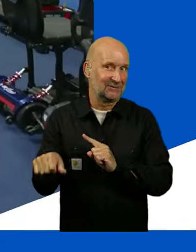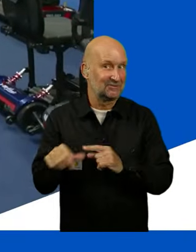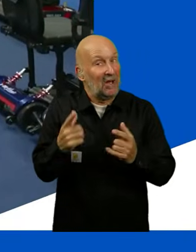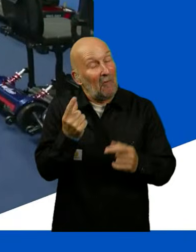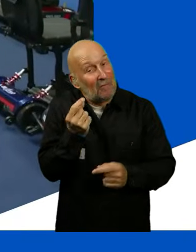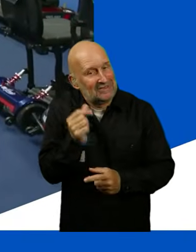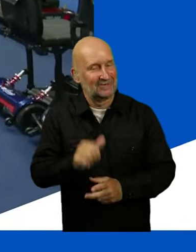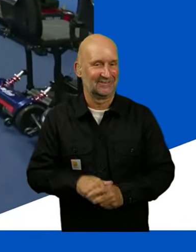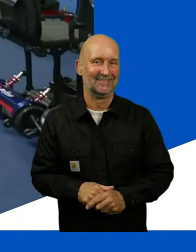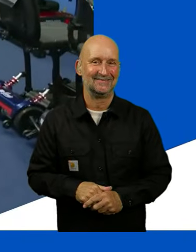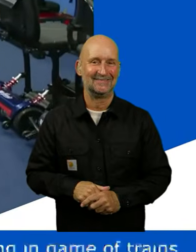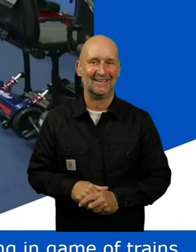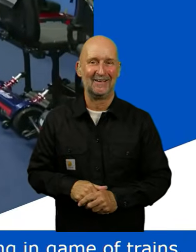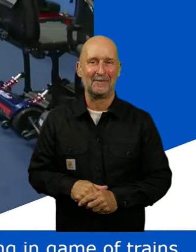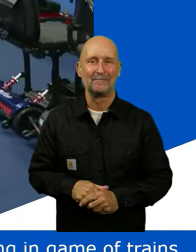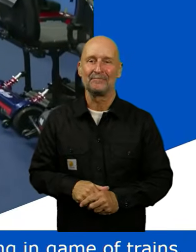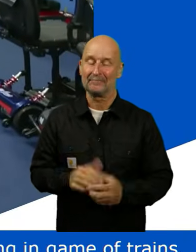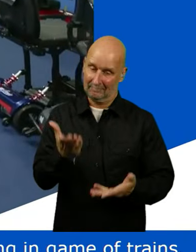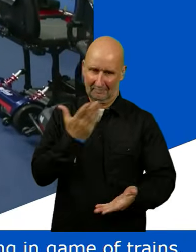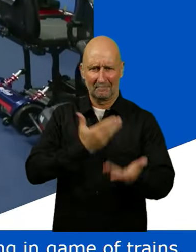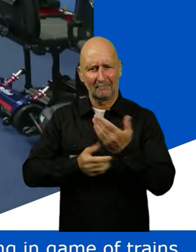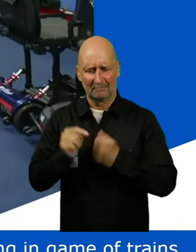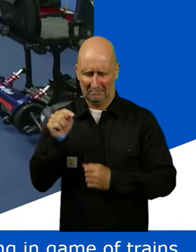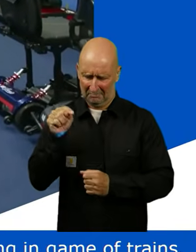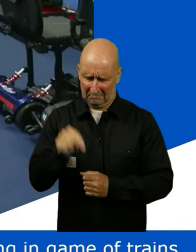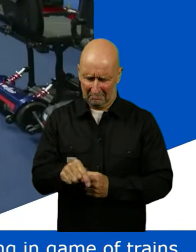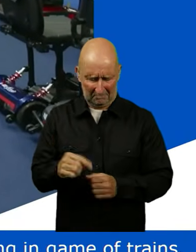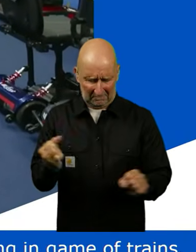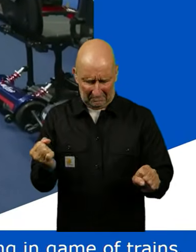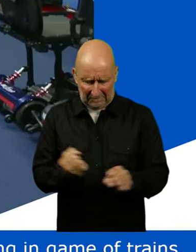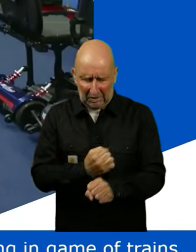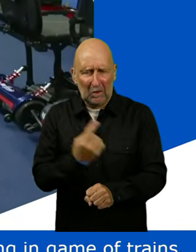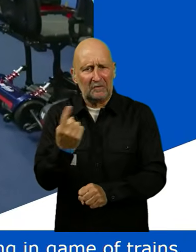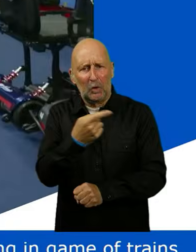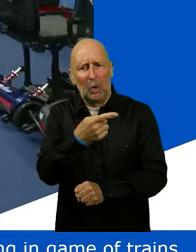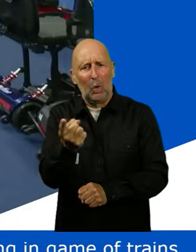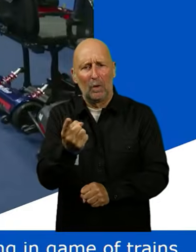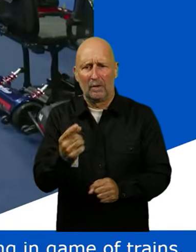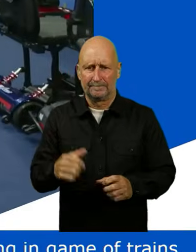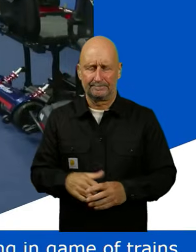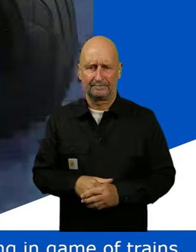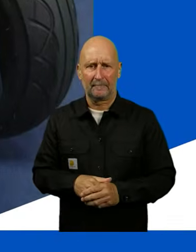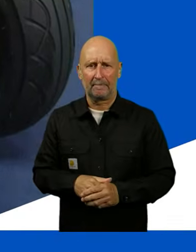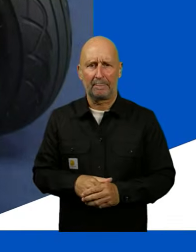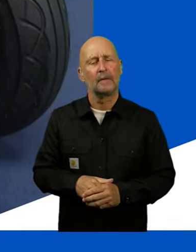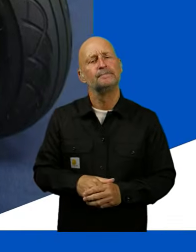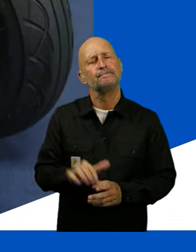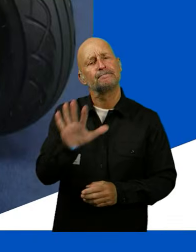cool. Can you tell me a bit about this? Who is this for, and what does it do, would you say? So about